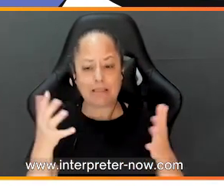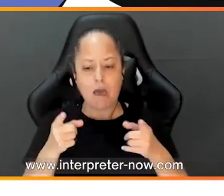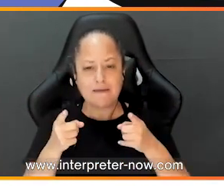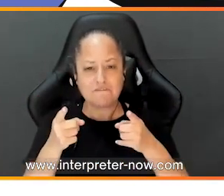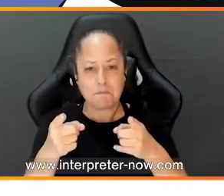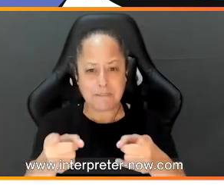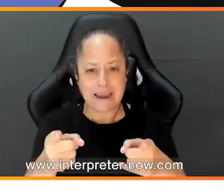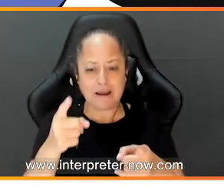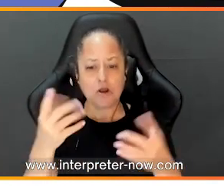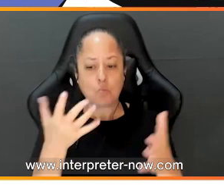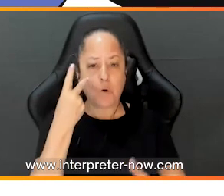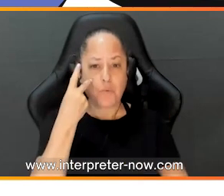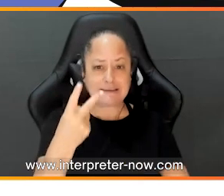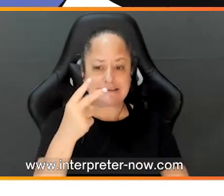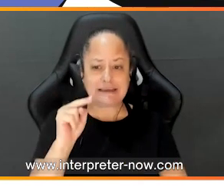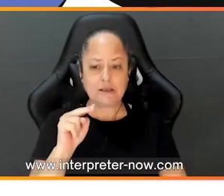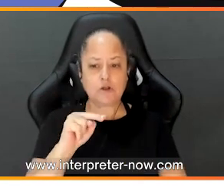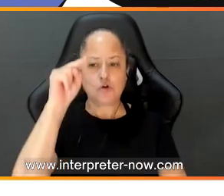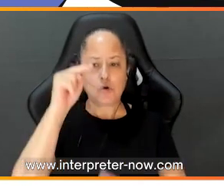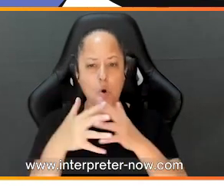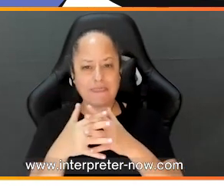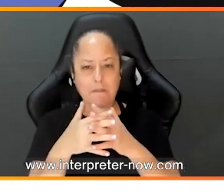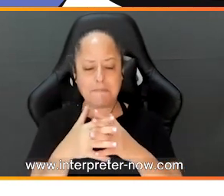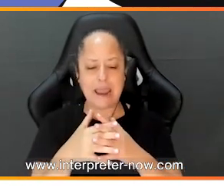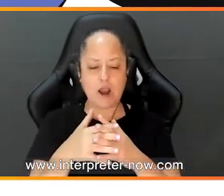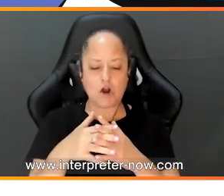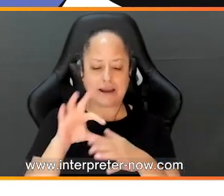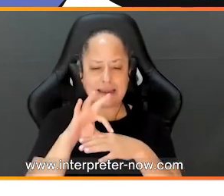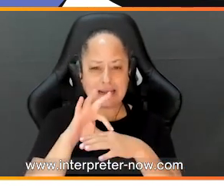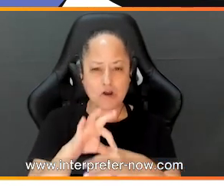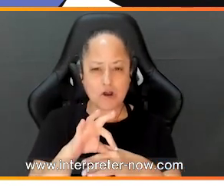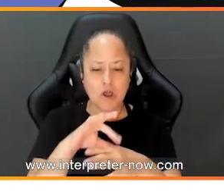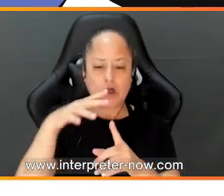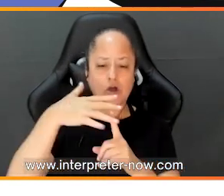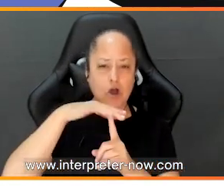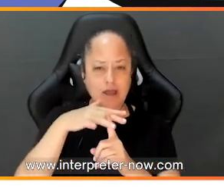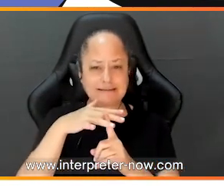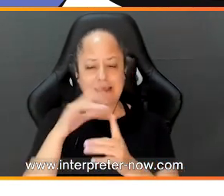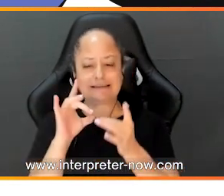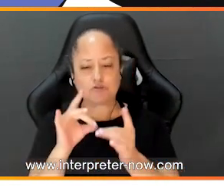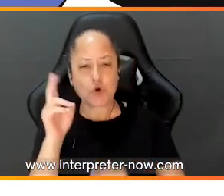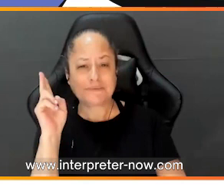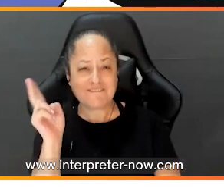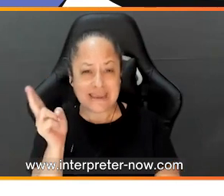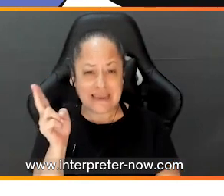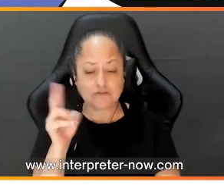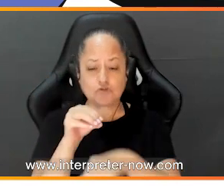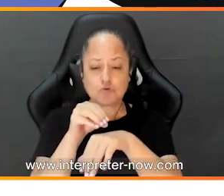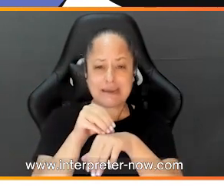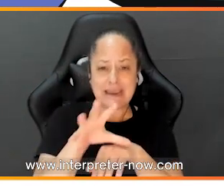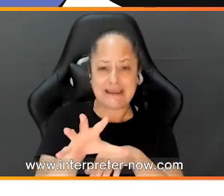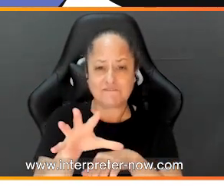North American context in terms of history, in terms of the influence of